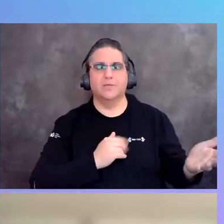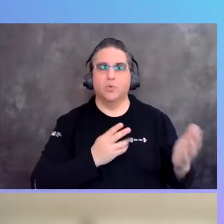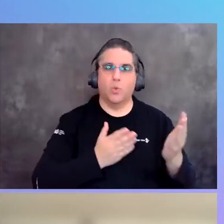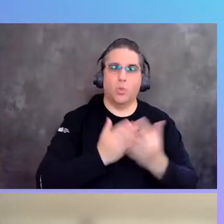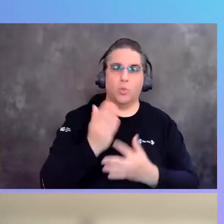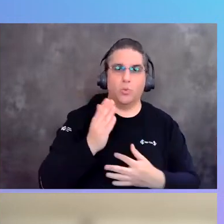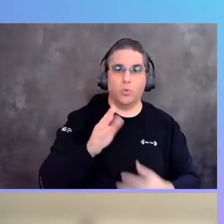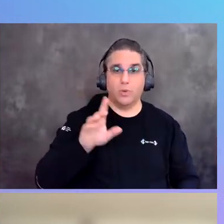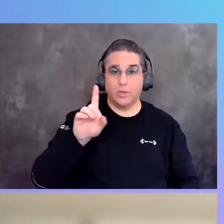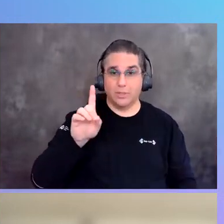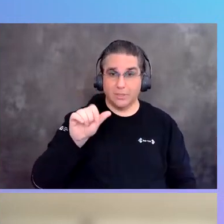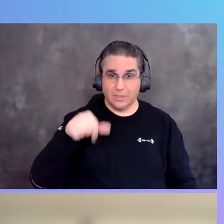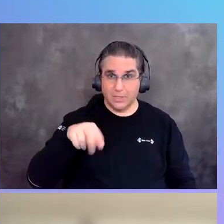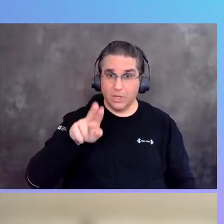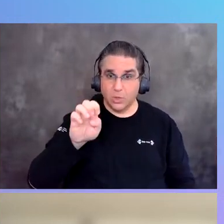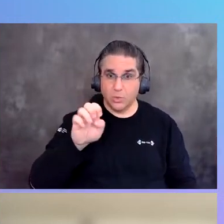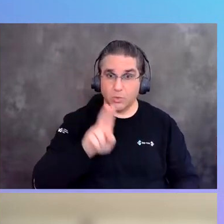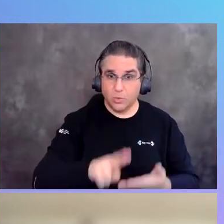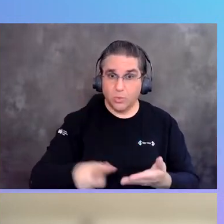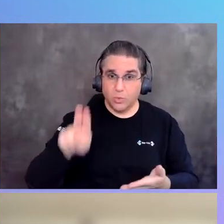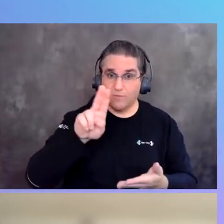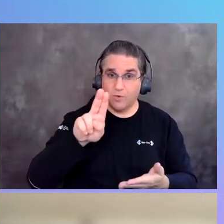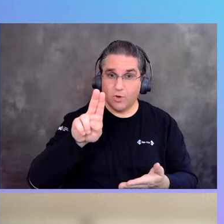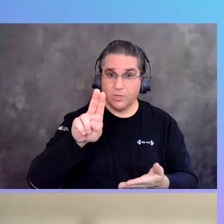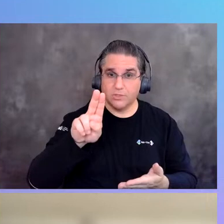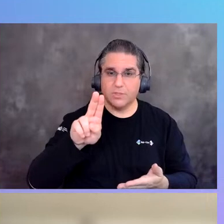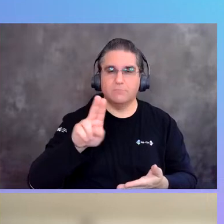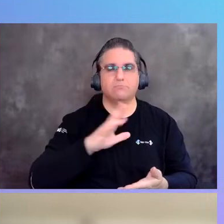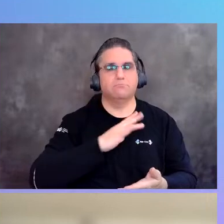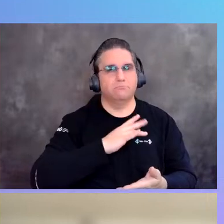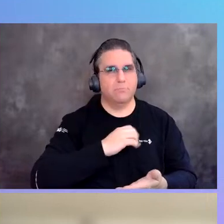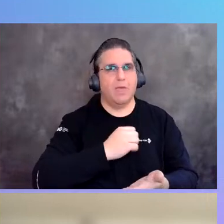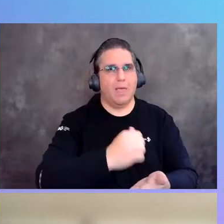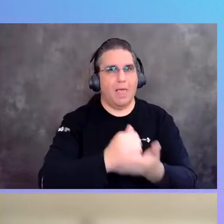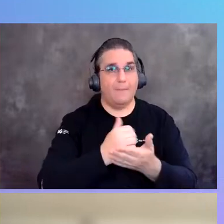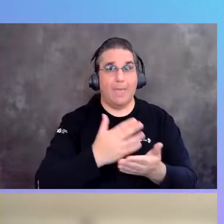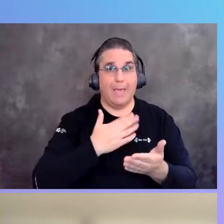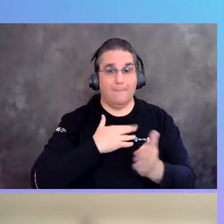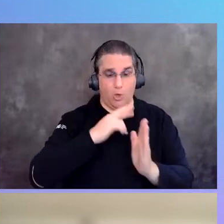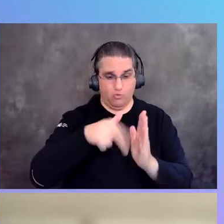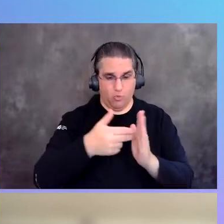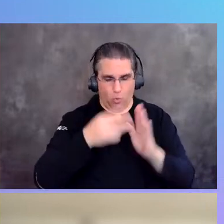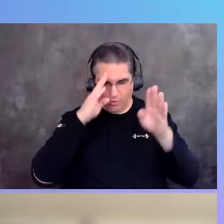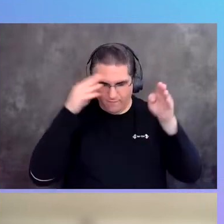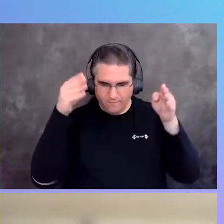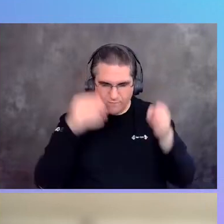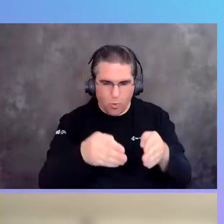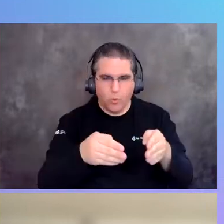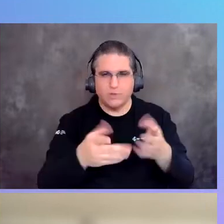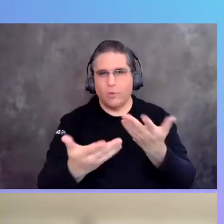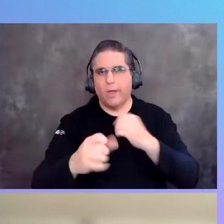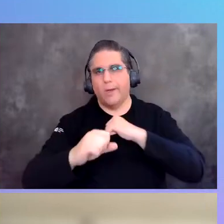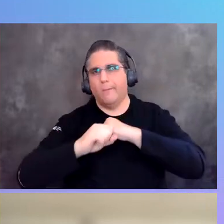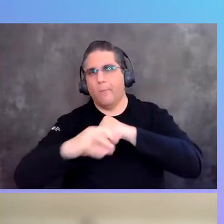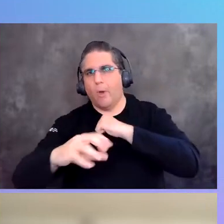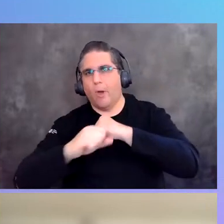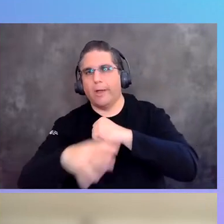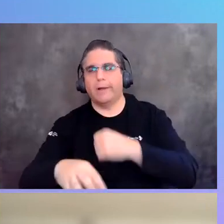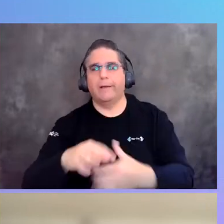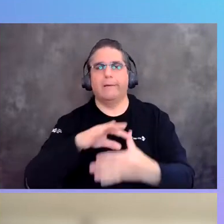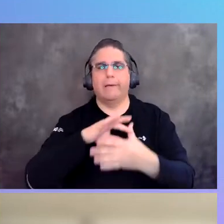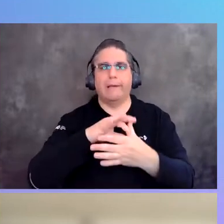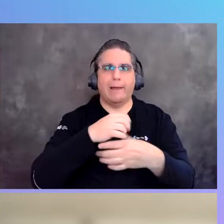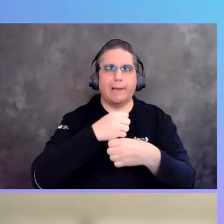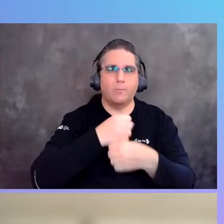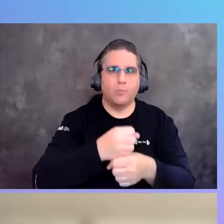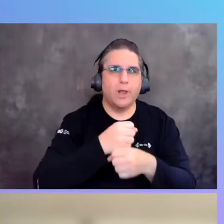the role-based stuff really focused on what you needed in your role, whether it was in marketing, whether you're content production, in engineering,